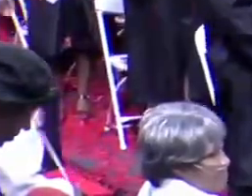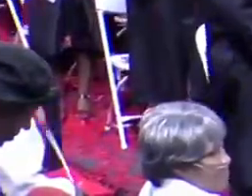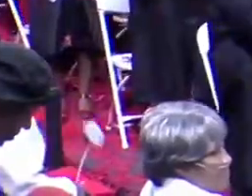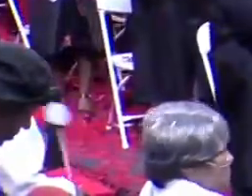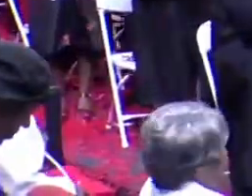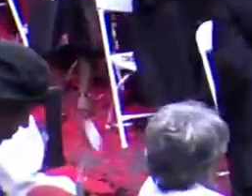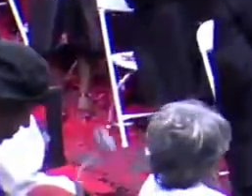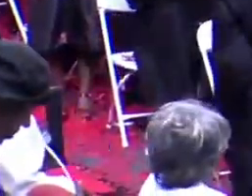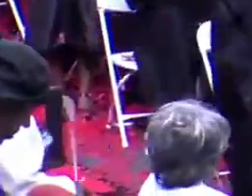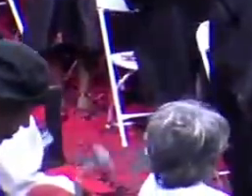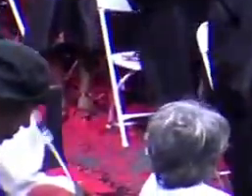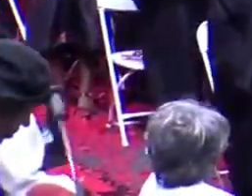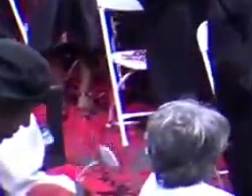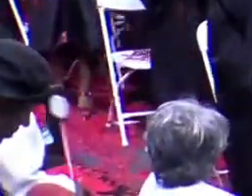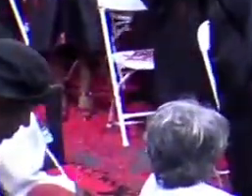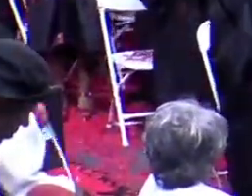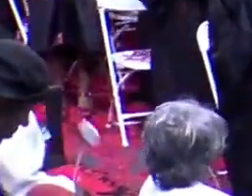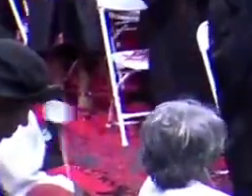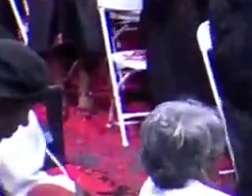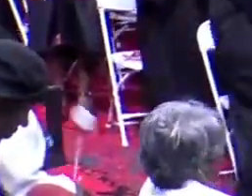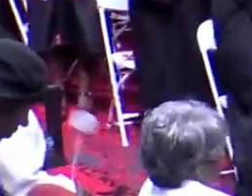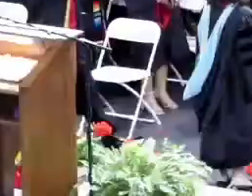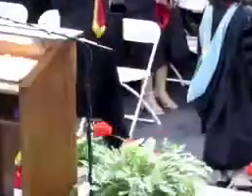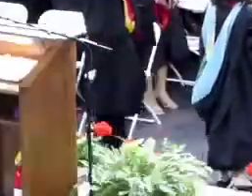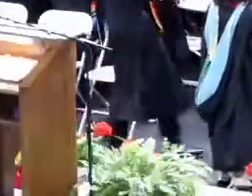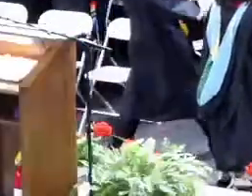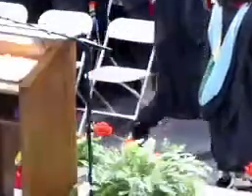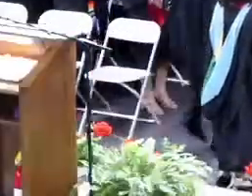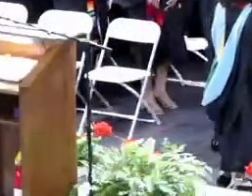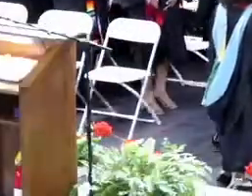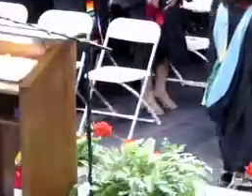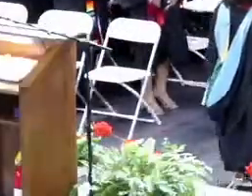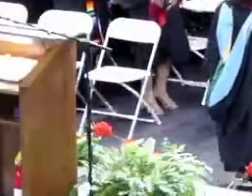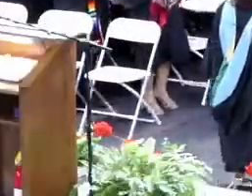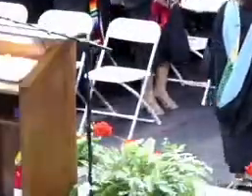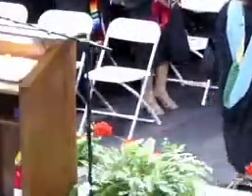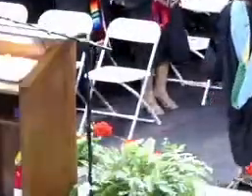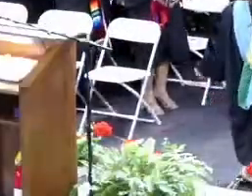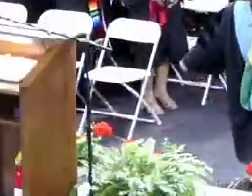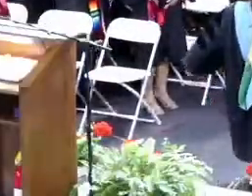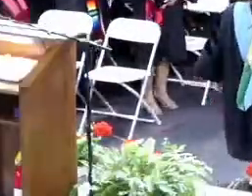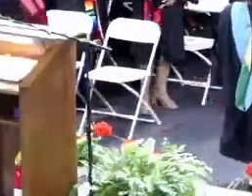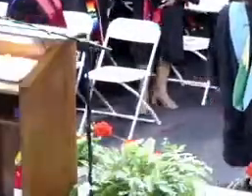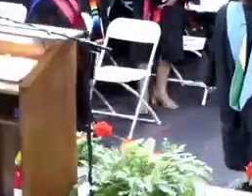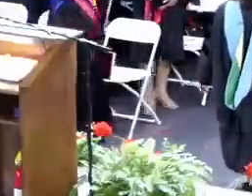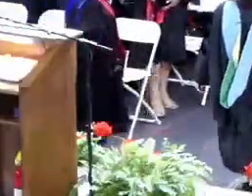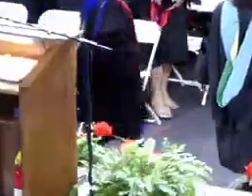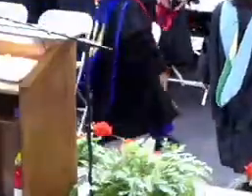Say congrats.